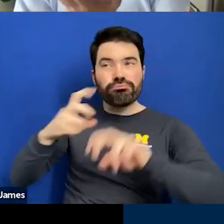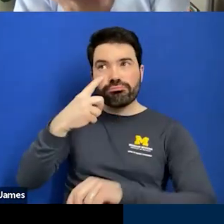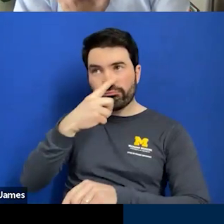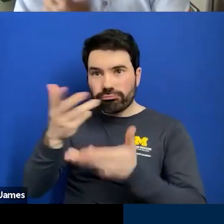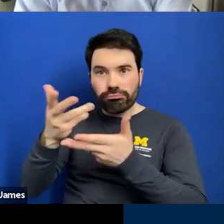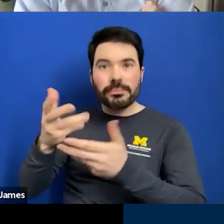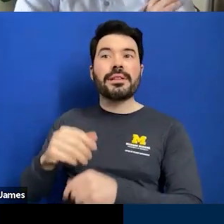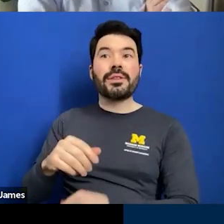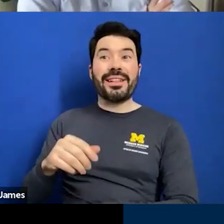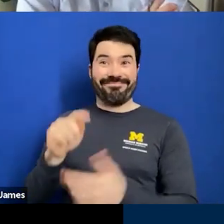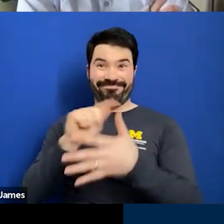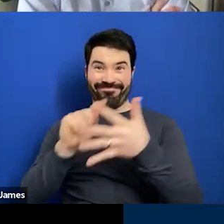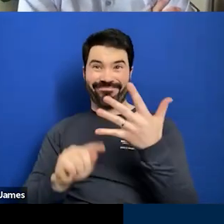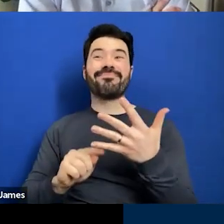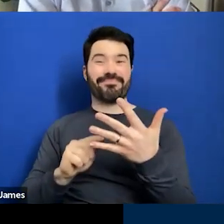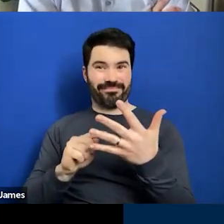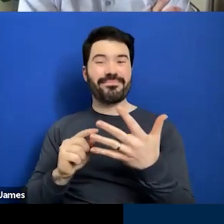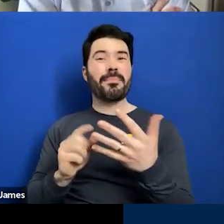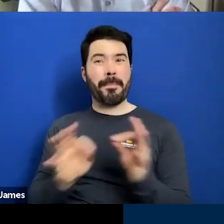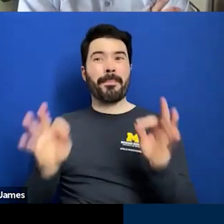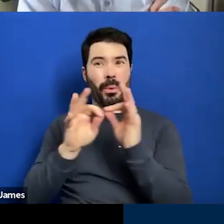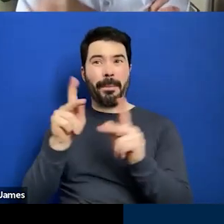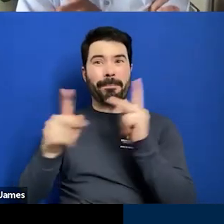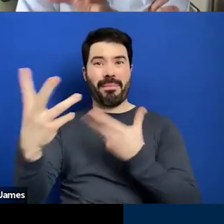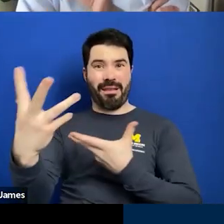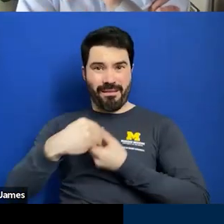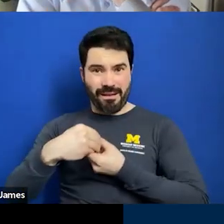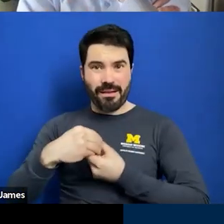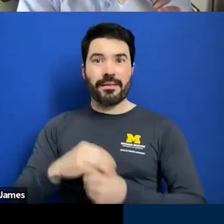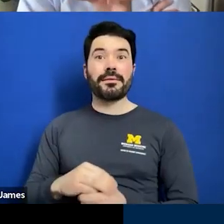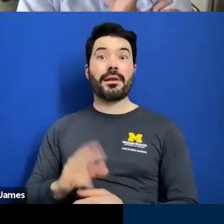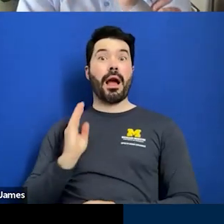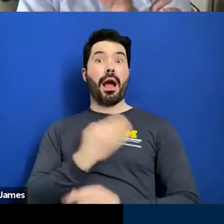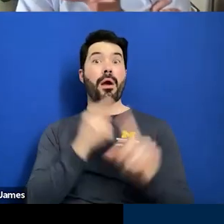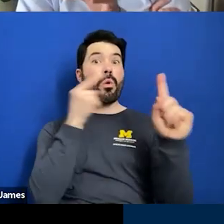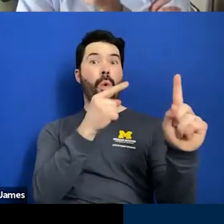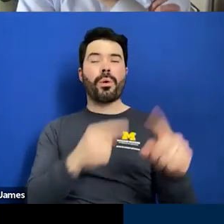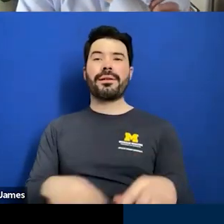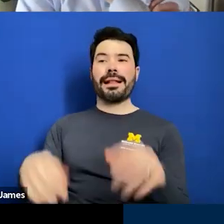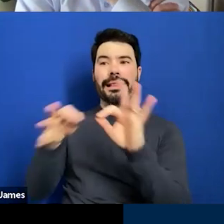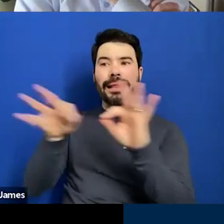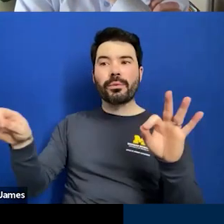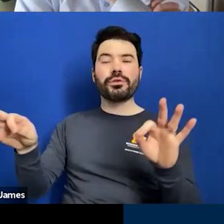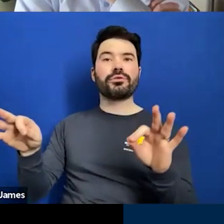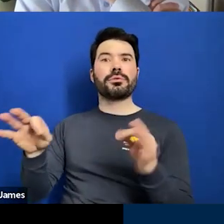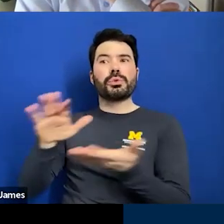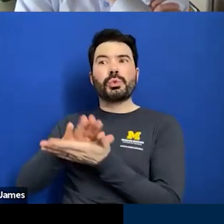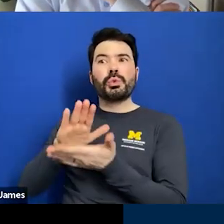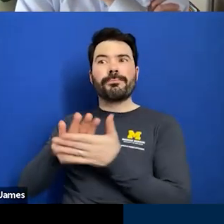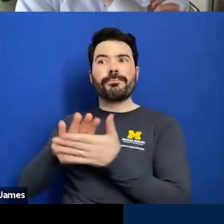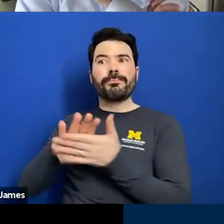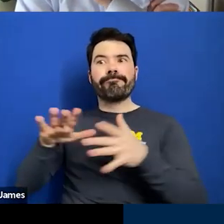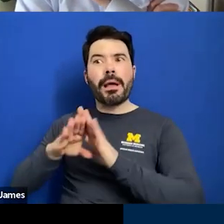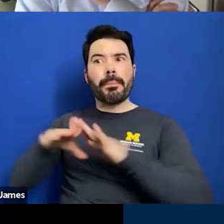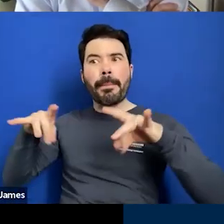these are the primary people involved. Our goal for this is to ensure language and academic development. And there